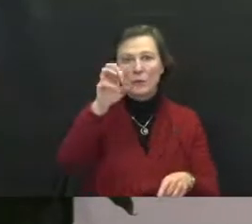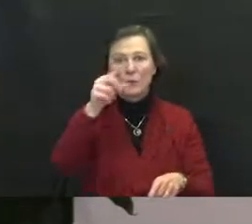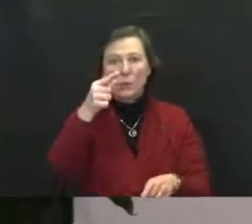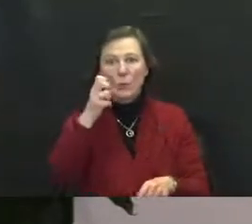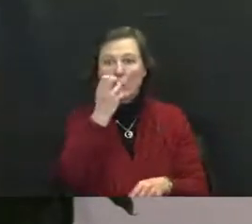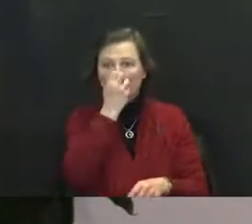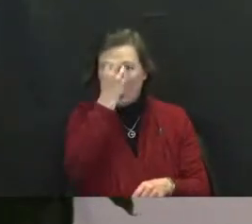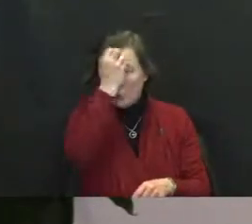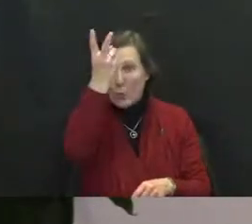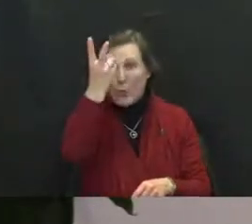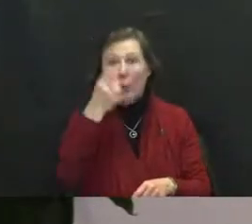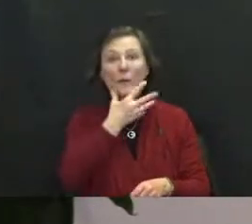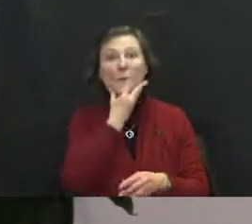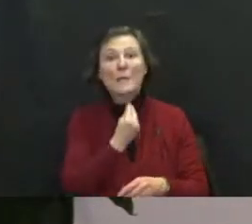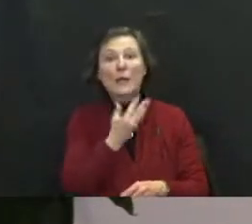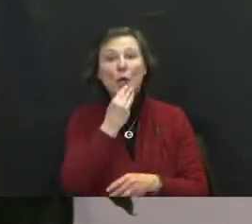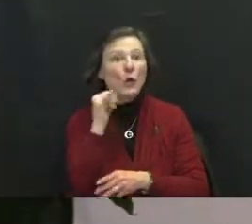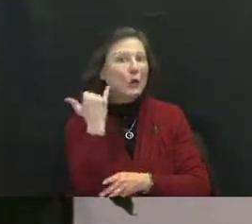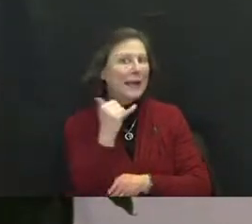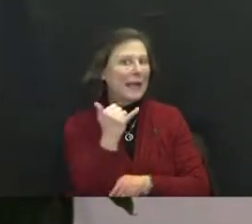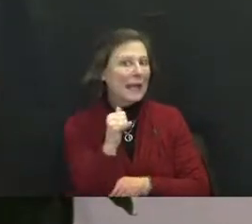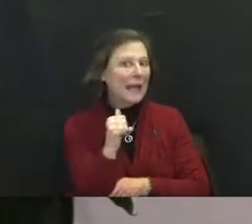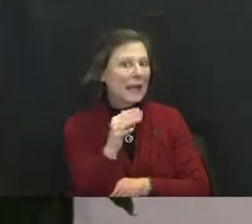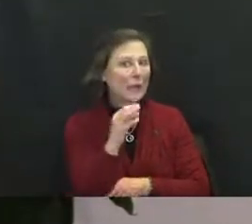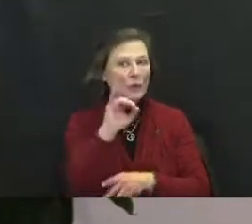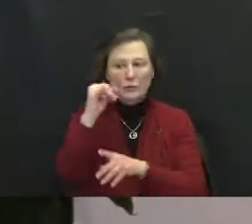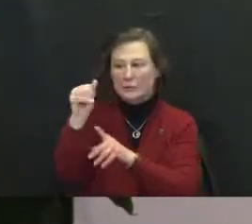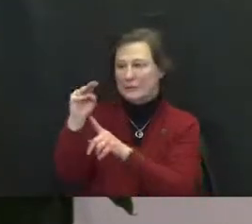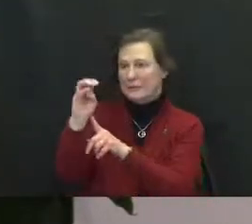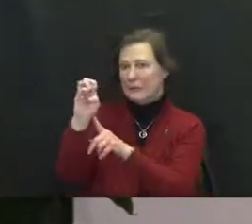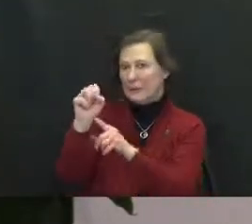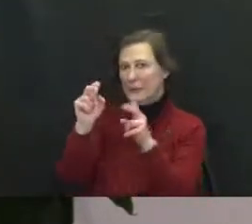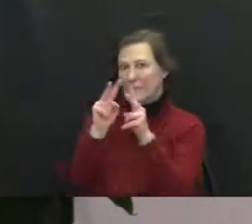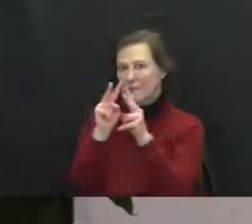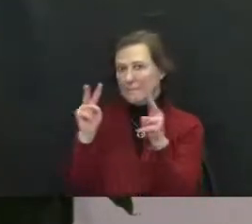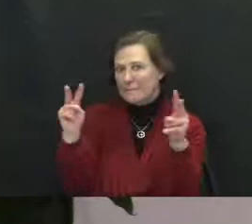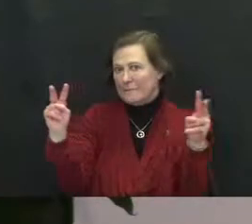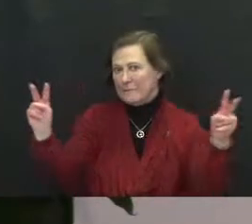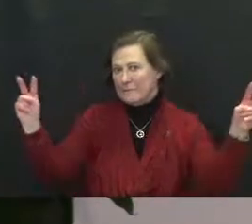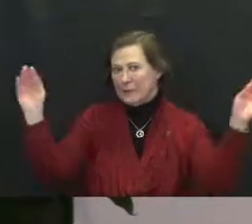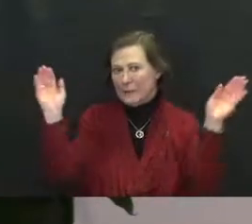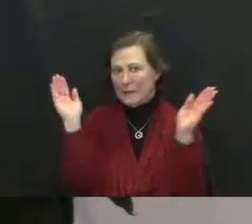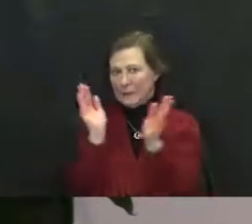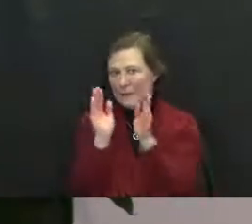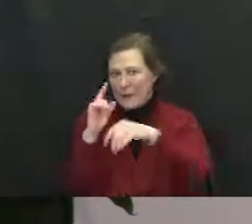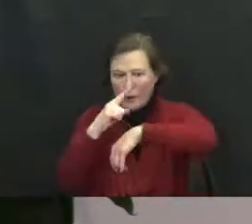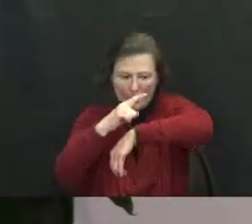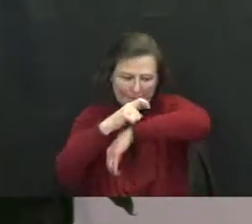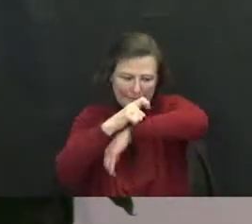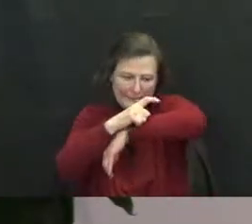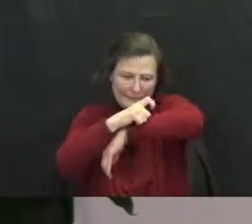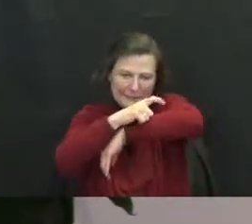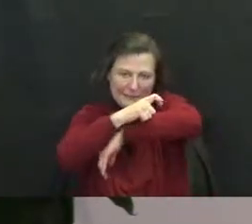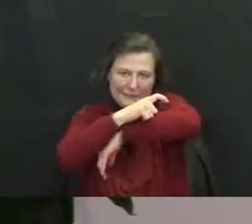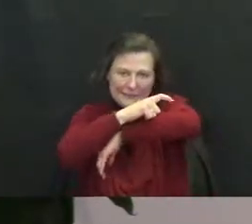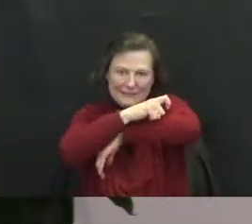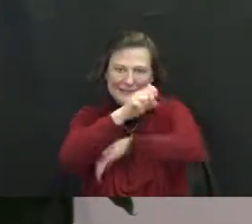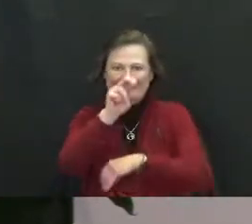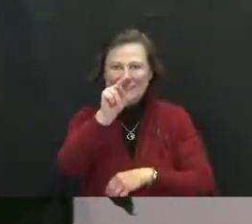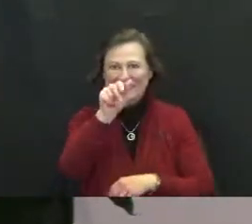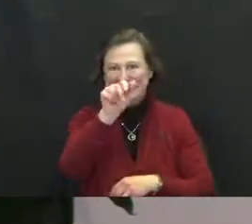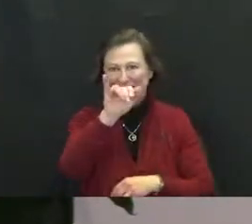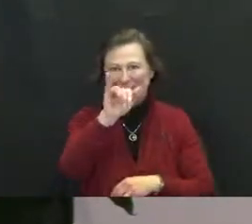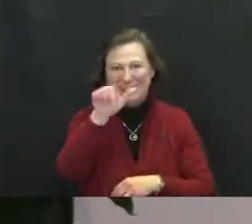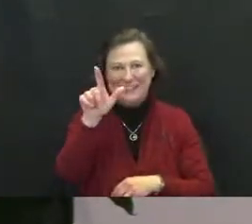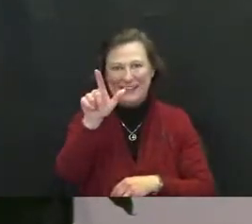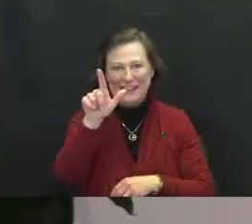beard was yellow. And James was a very small snail. Leonard had a stall and a